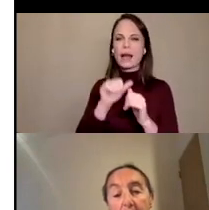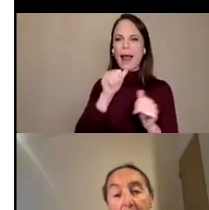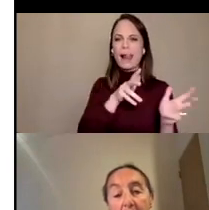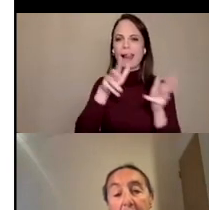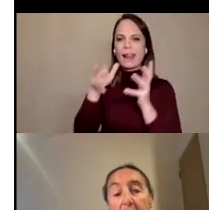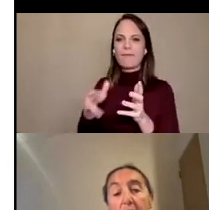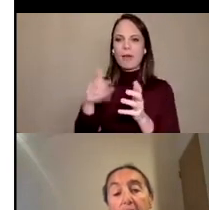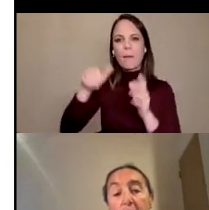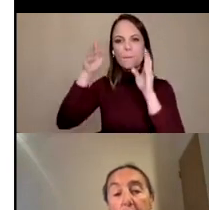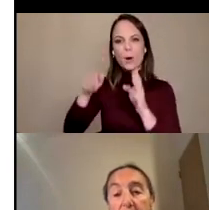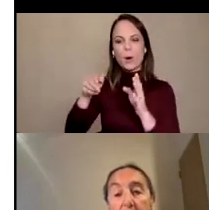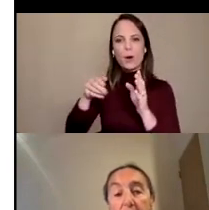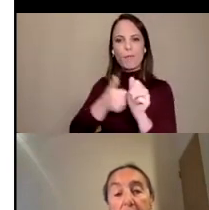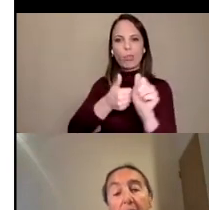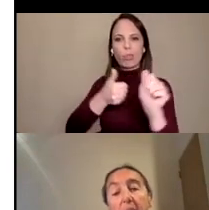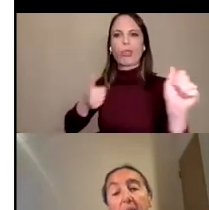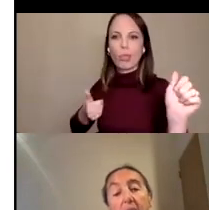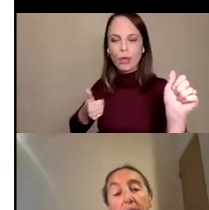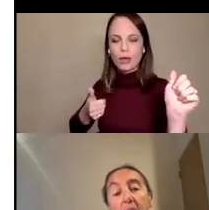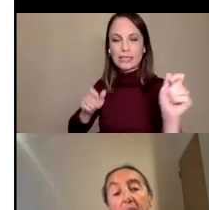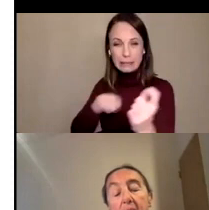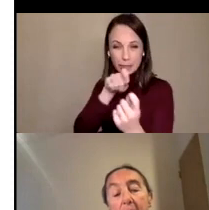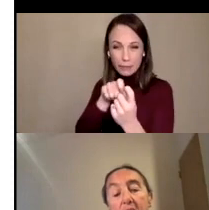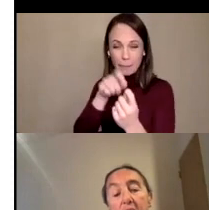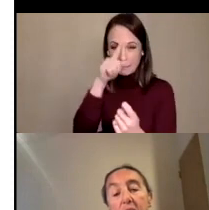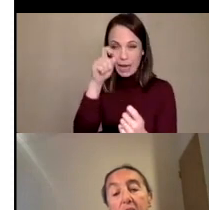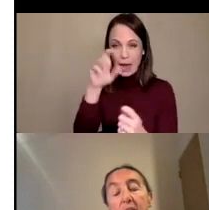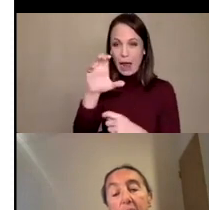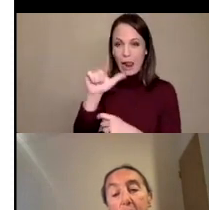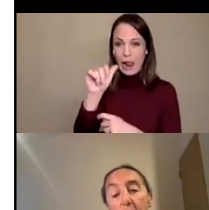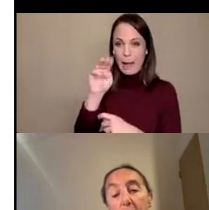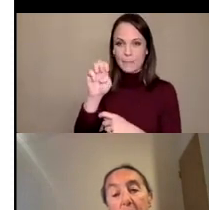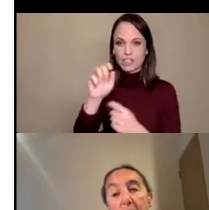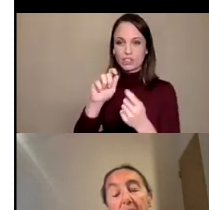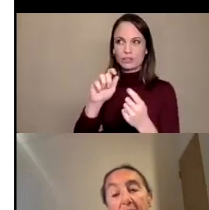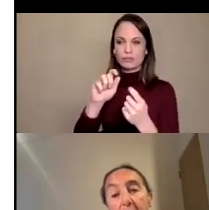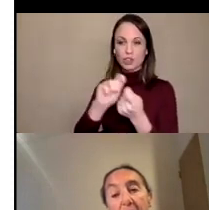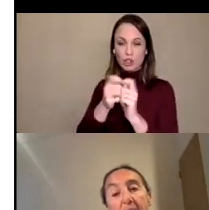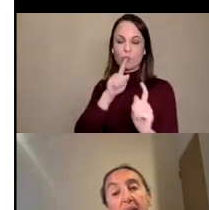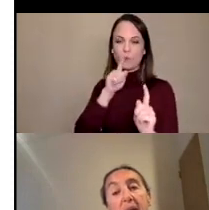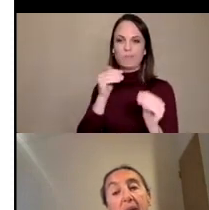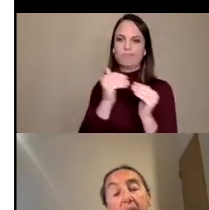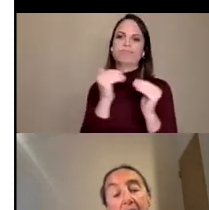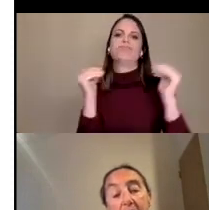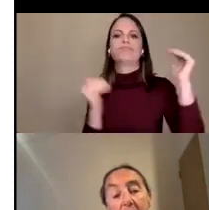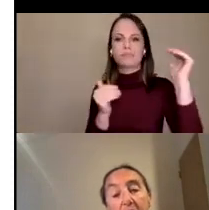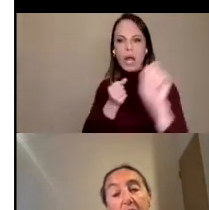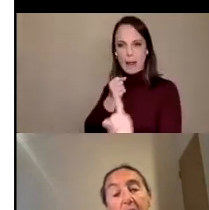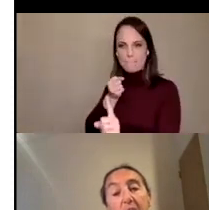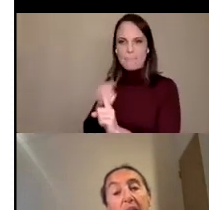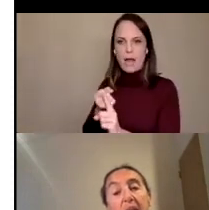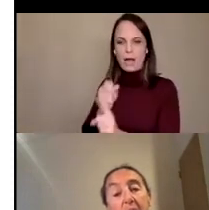anyone behind, particularly because climate change disproportionately impacts